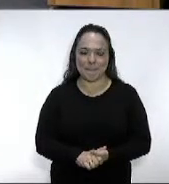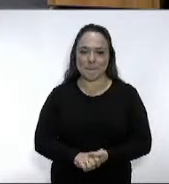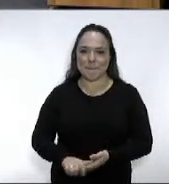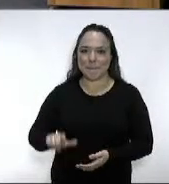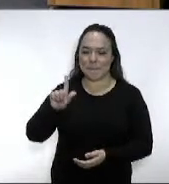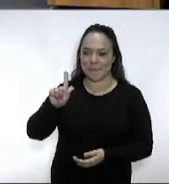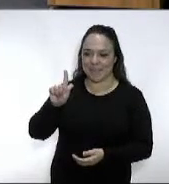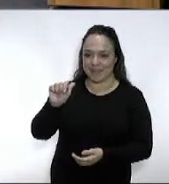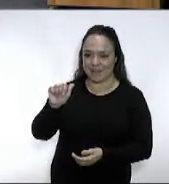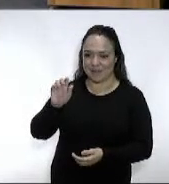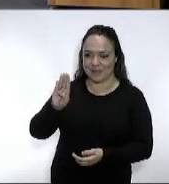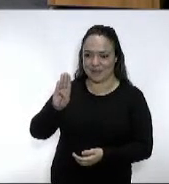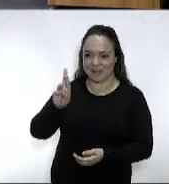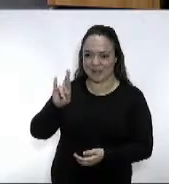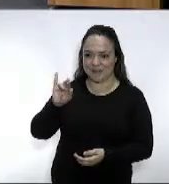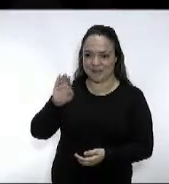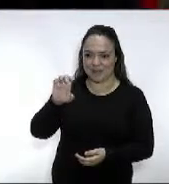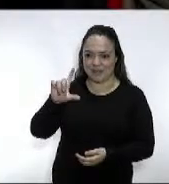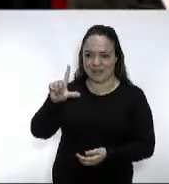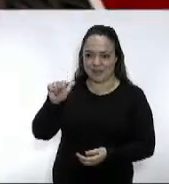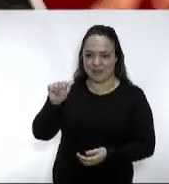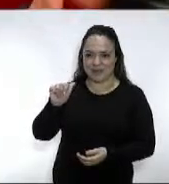Gabriela Play Trevisan.